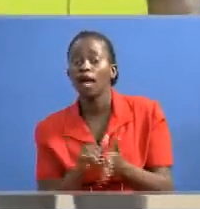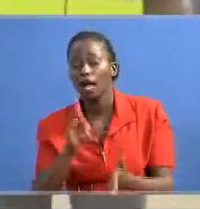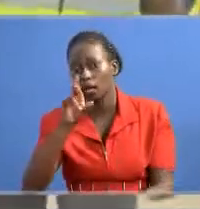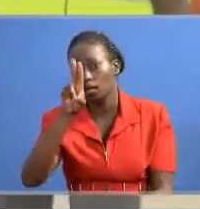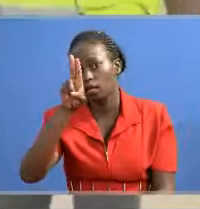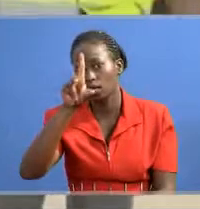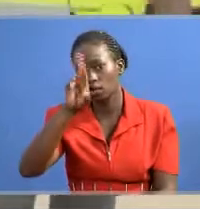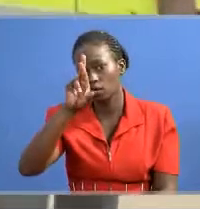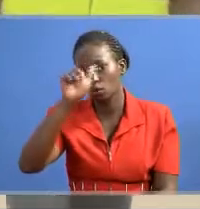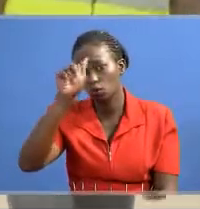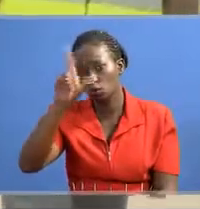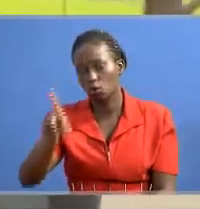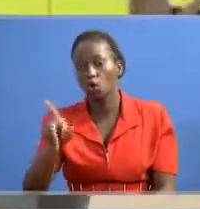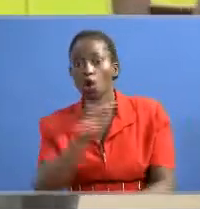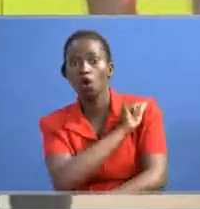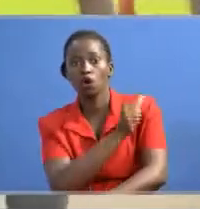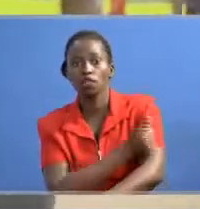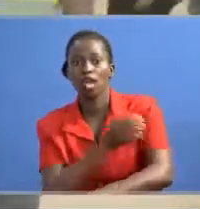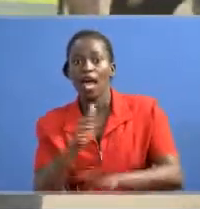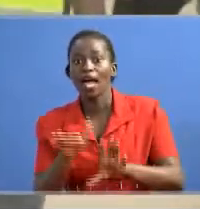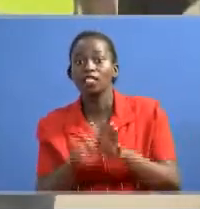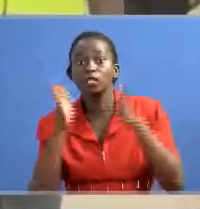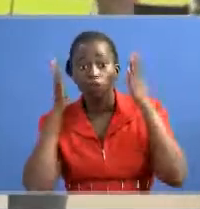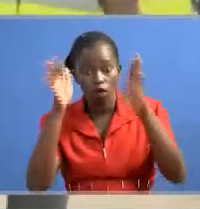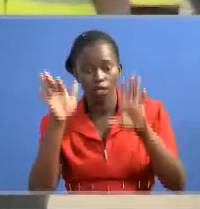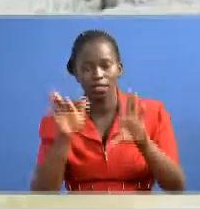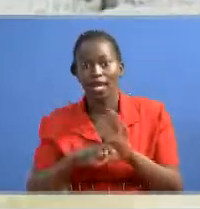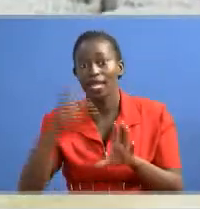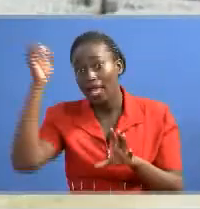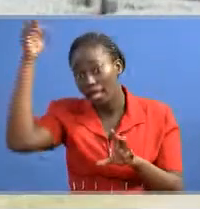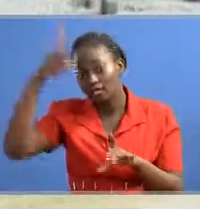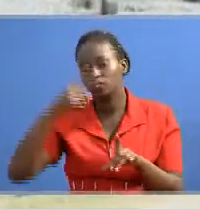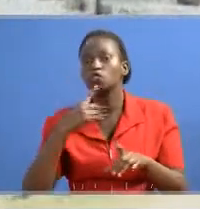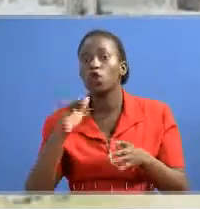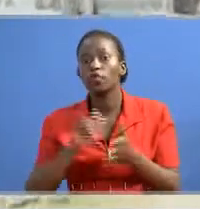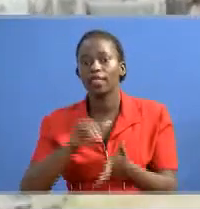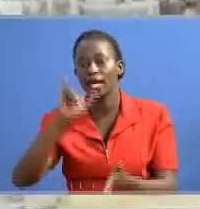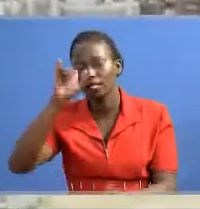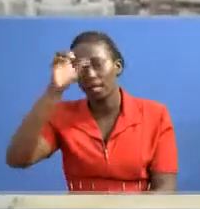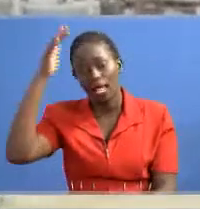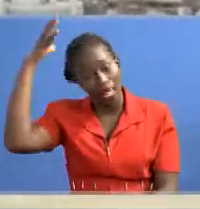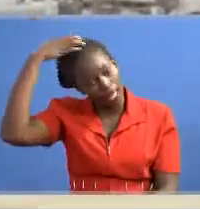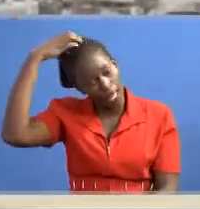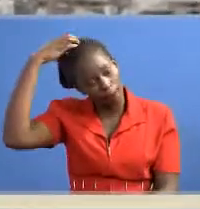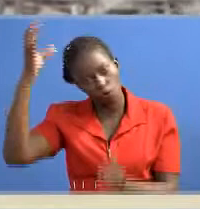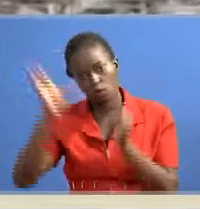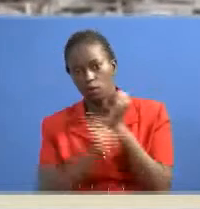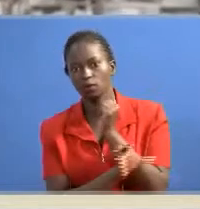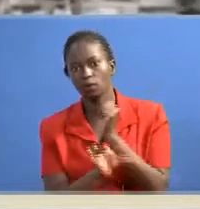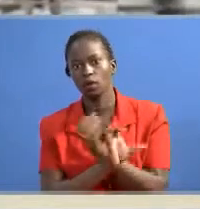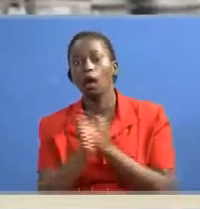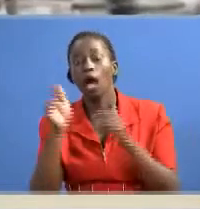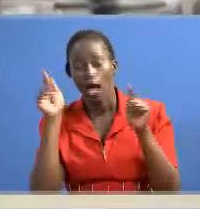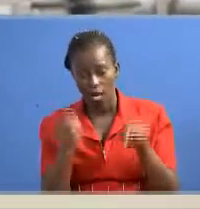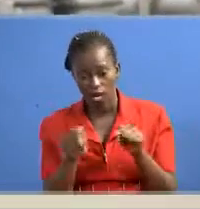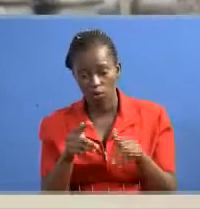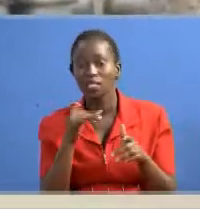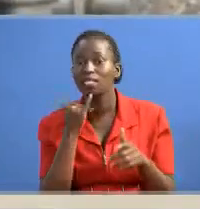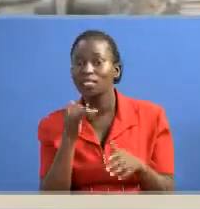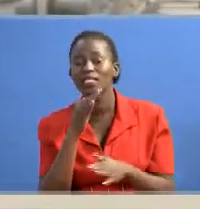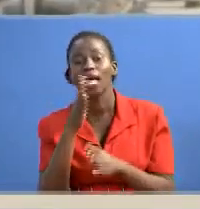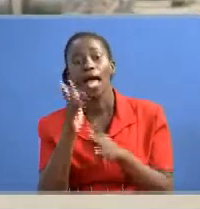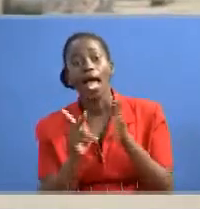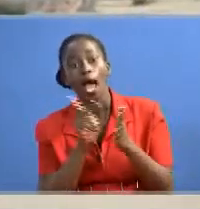Electrification Authority, is focused in electrifying islands lying in Lamu County. Currently, the corporation